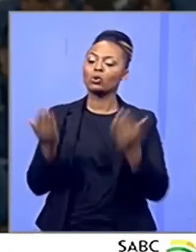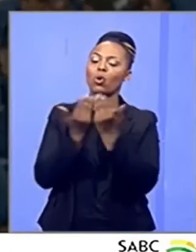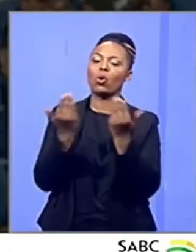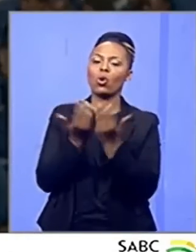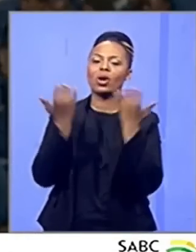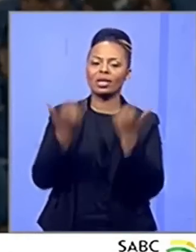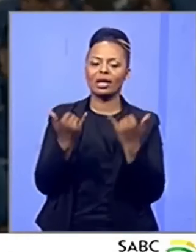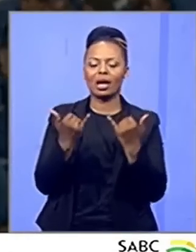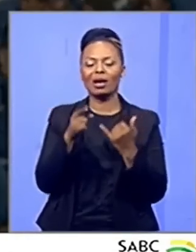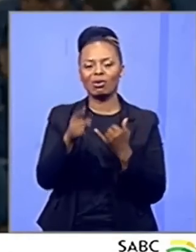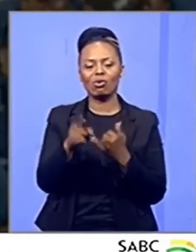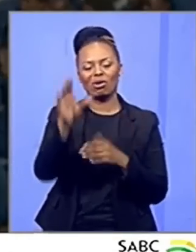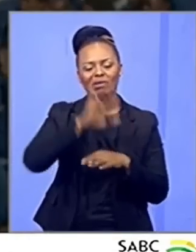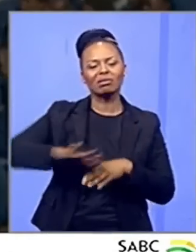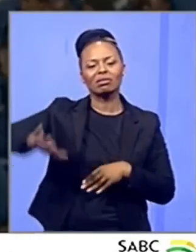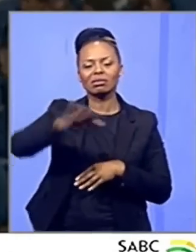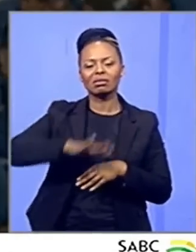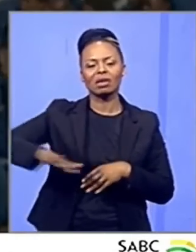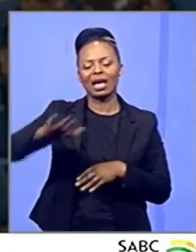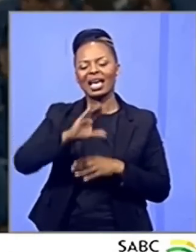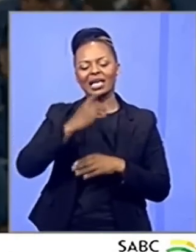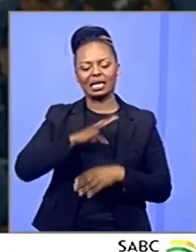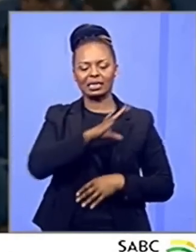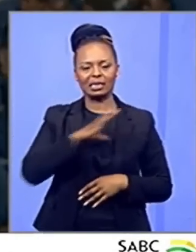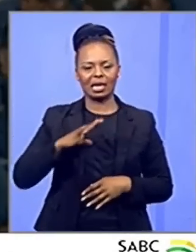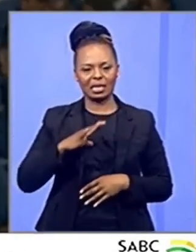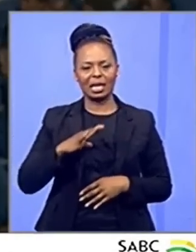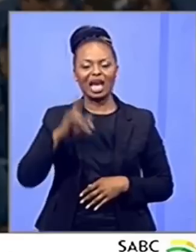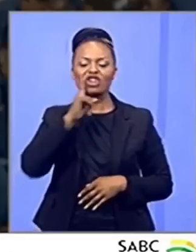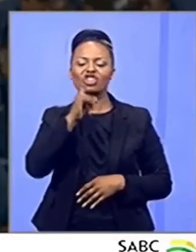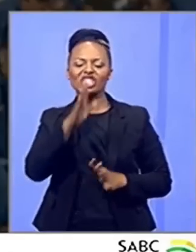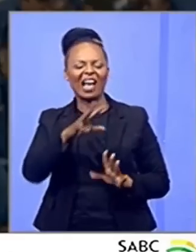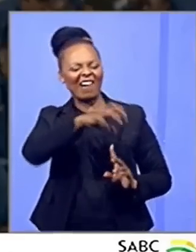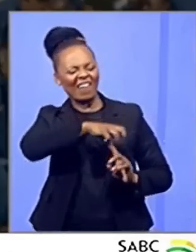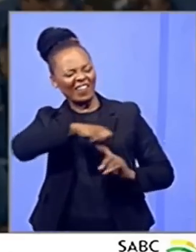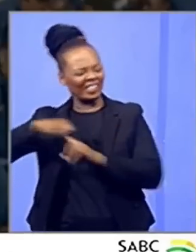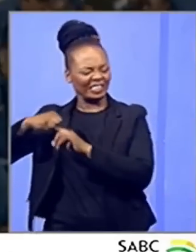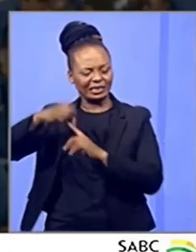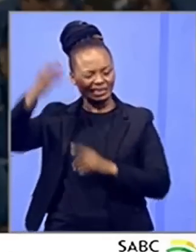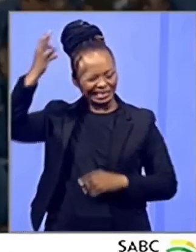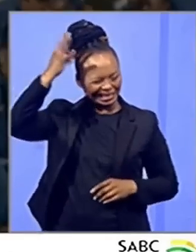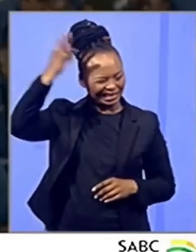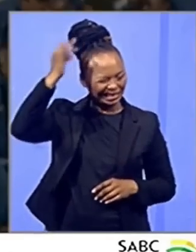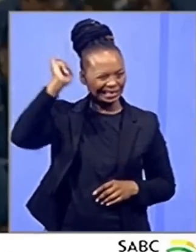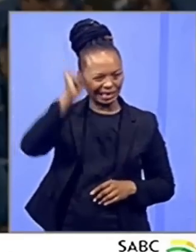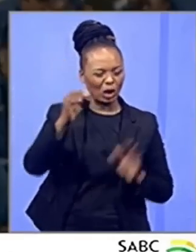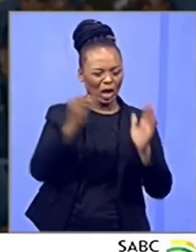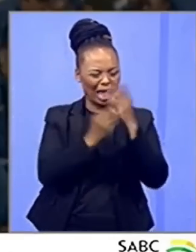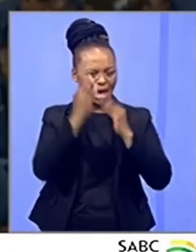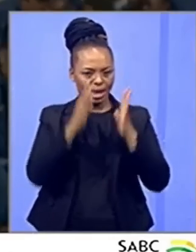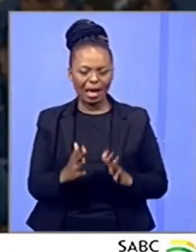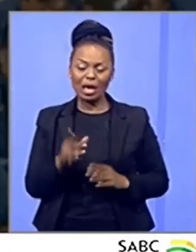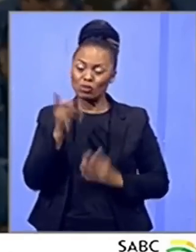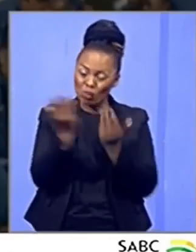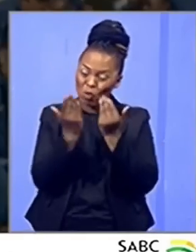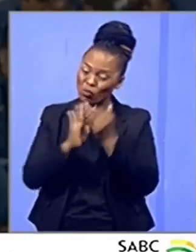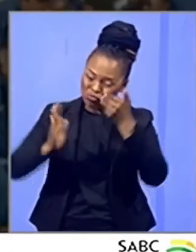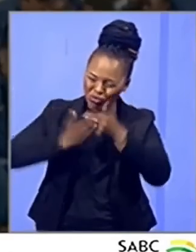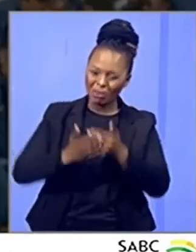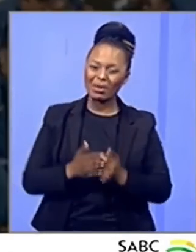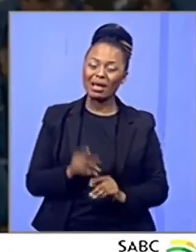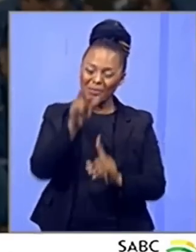Christian Academy seo se bonagetse morutiši a goga merutlwana ka meriri se tshwanetse go tswalelwa gomme mongwe wa sona a romele